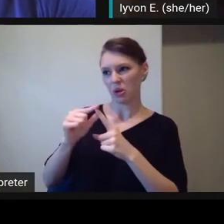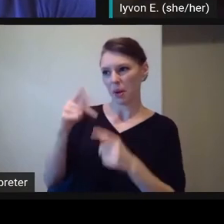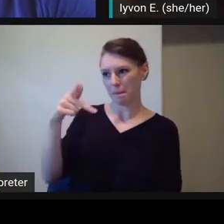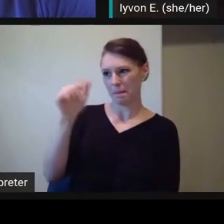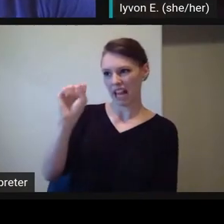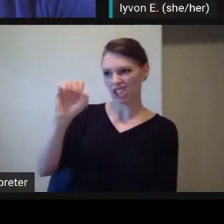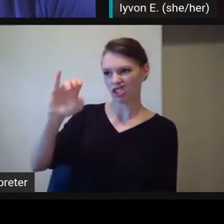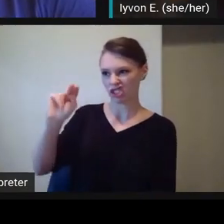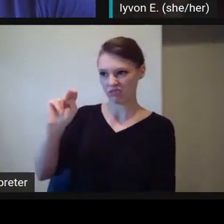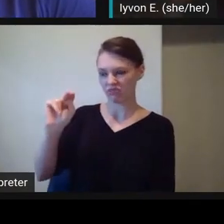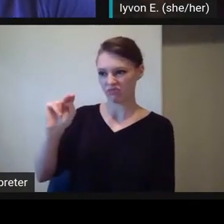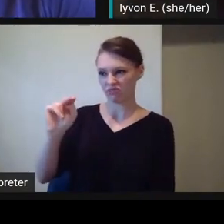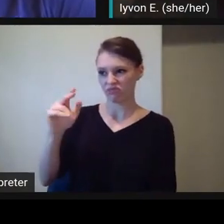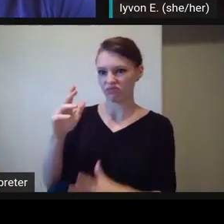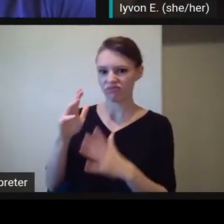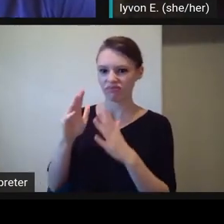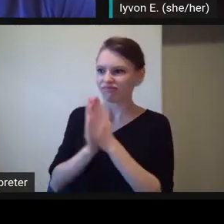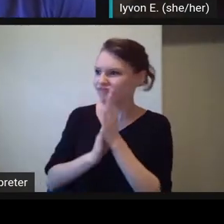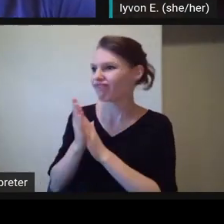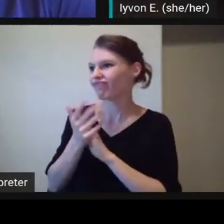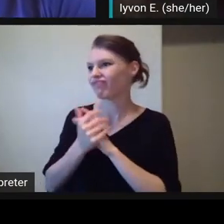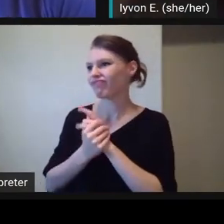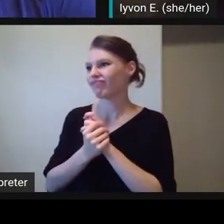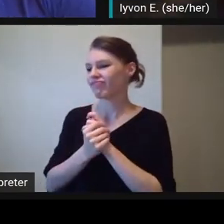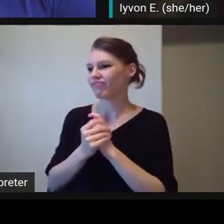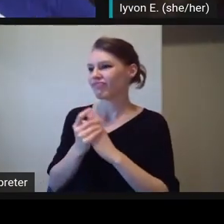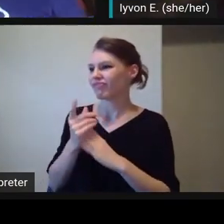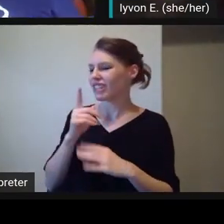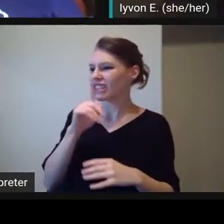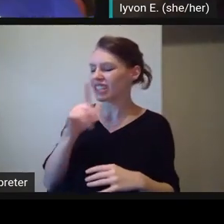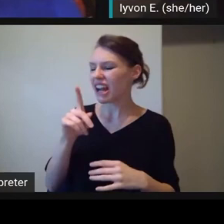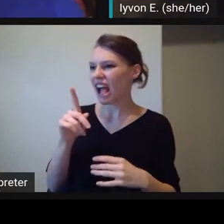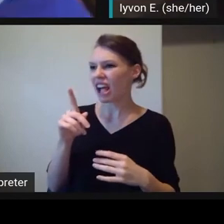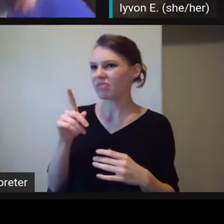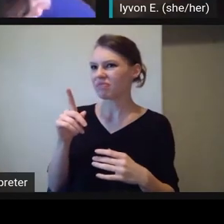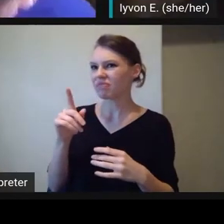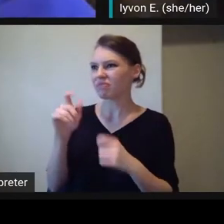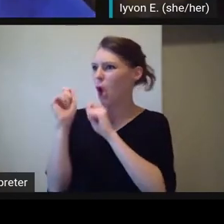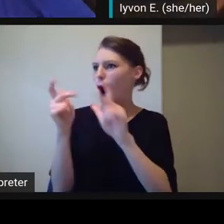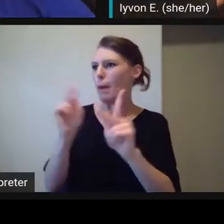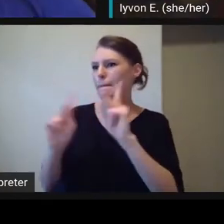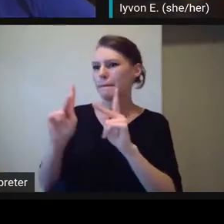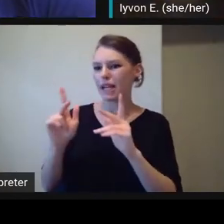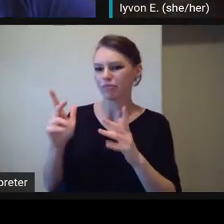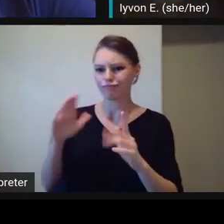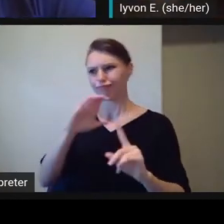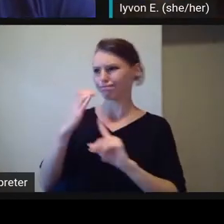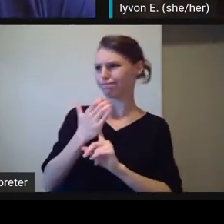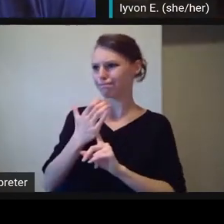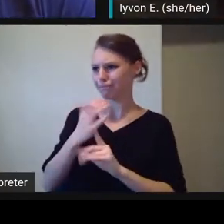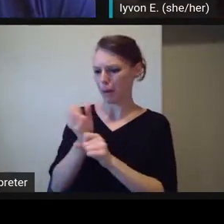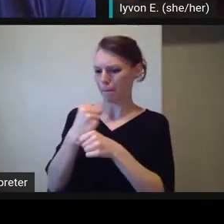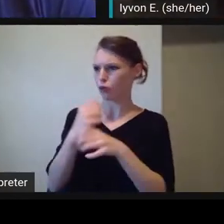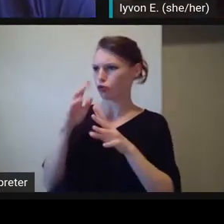have passion to be a producer. It is not for the faint of heart. Not everyone can be a producer. Like, people are so surprised